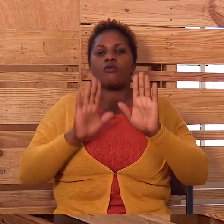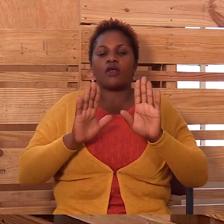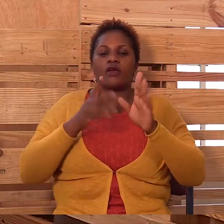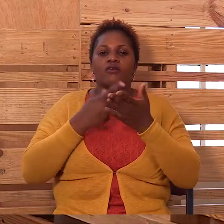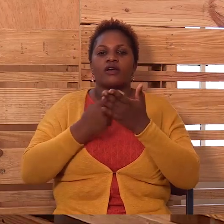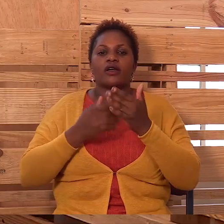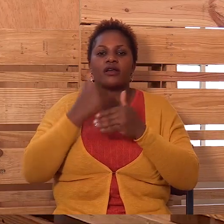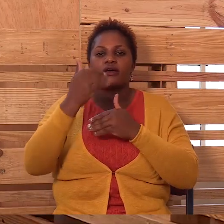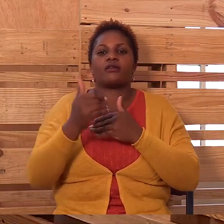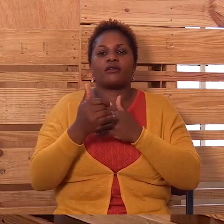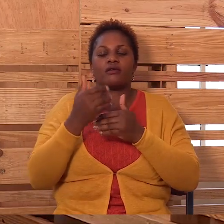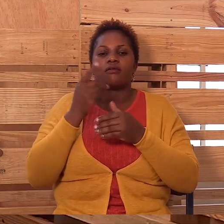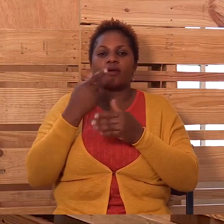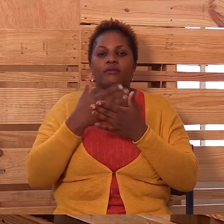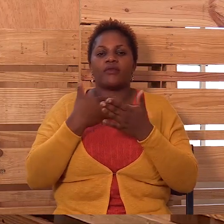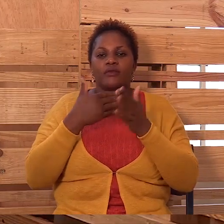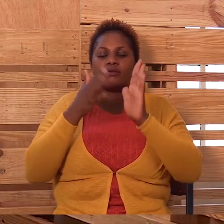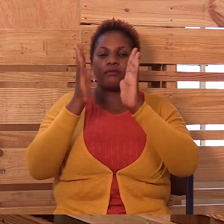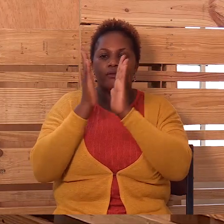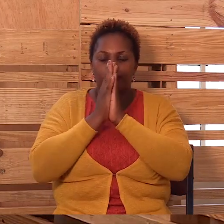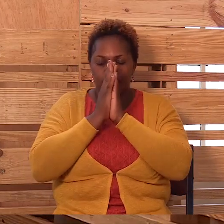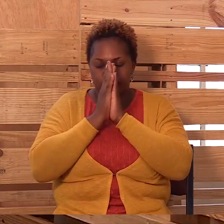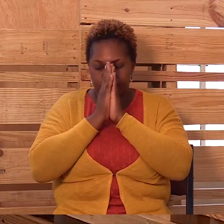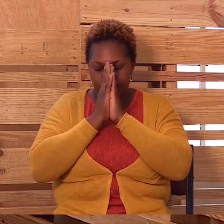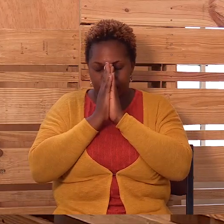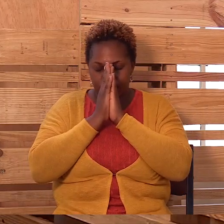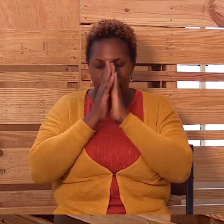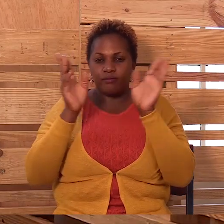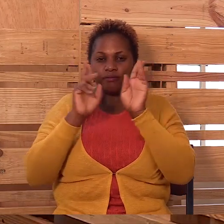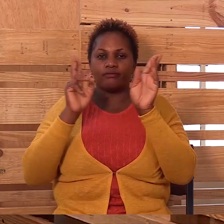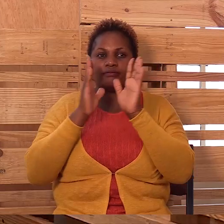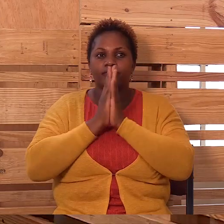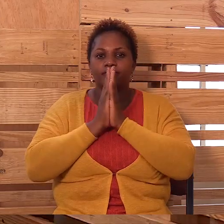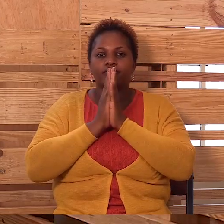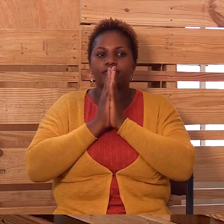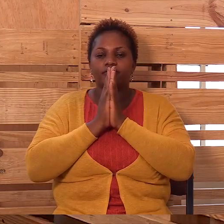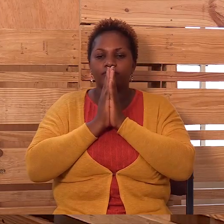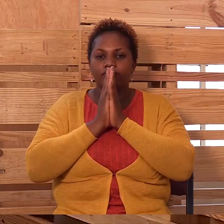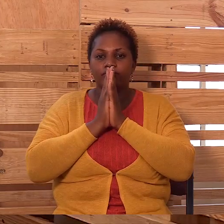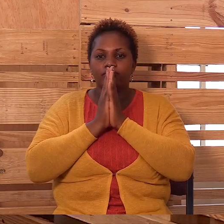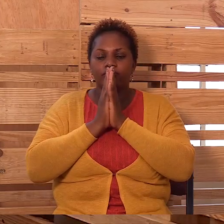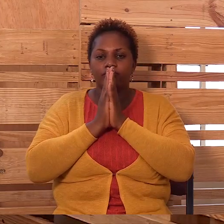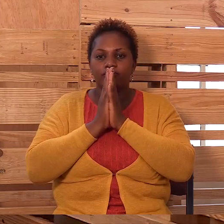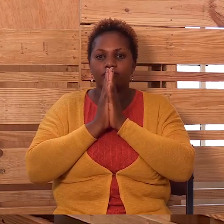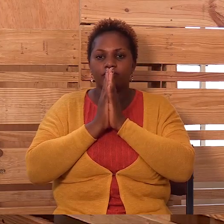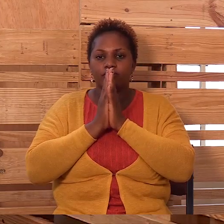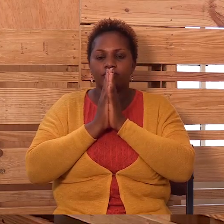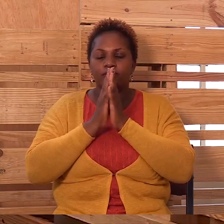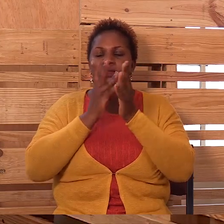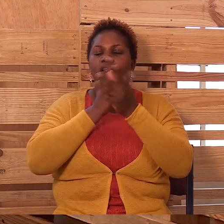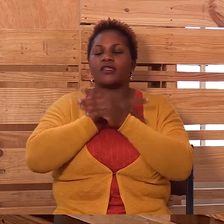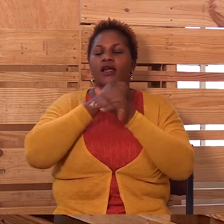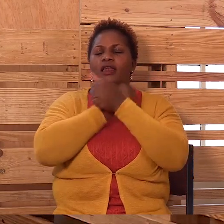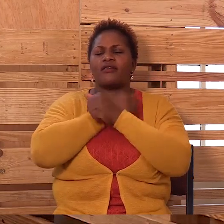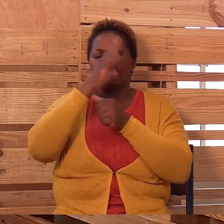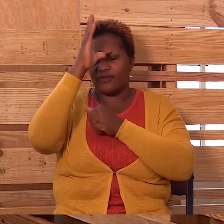you a wonderful week ahead. But before that, I want us to pray together. Are you ready? Let us pray.